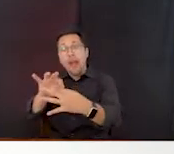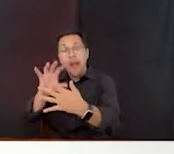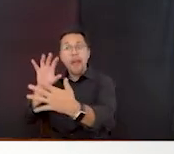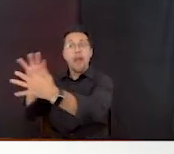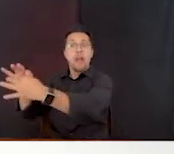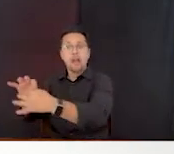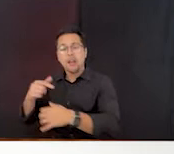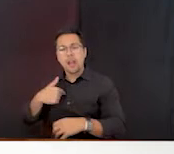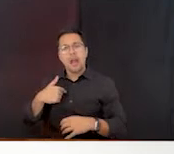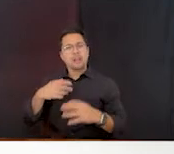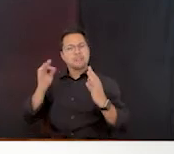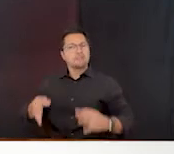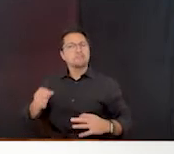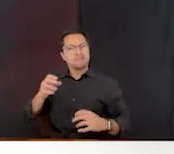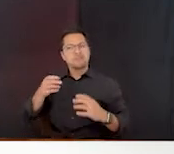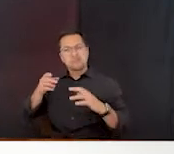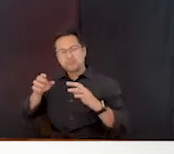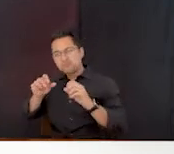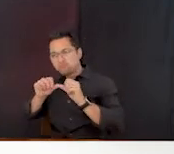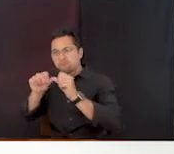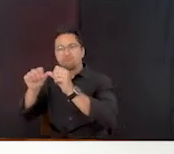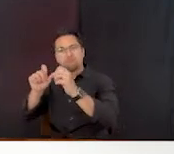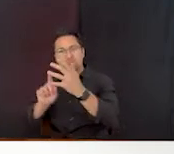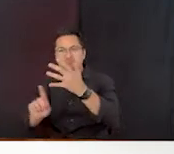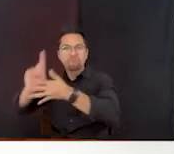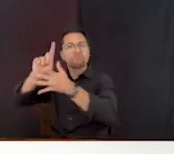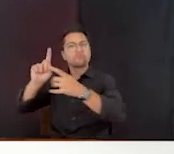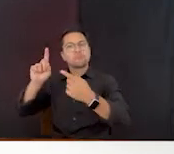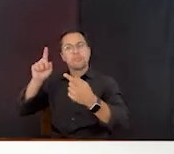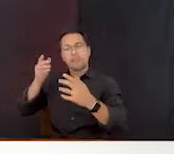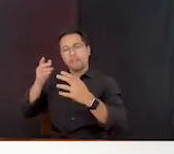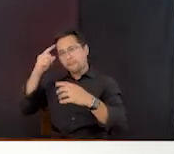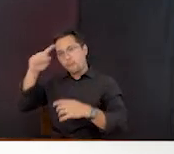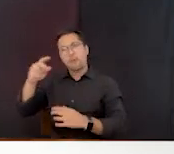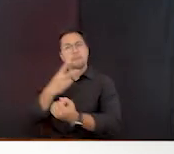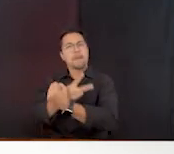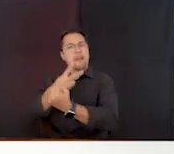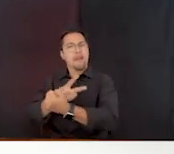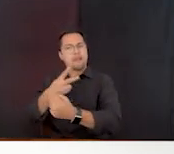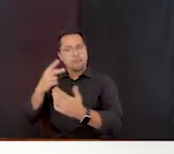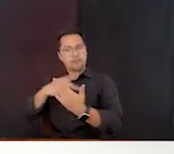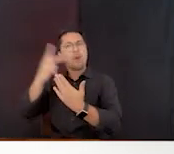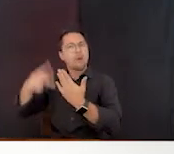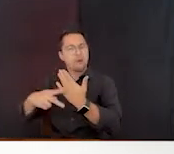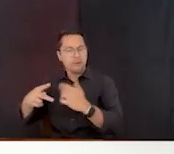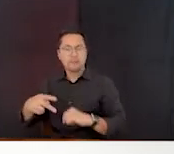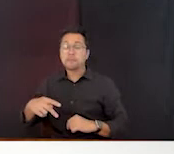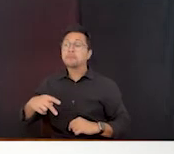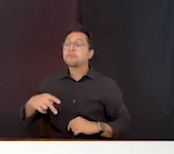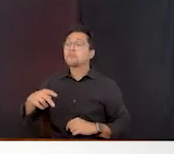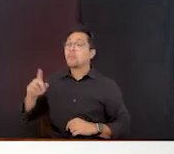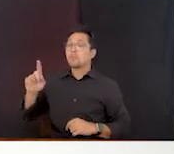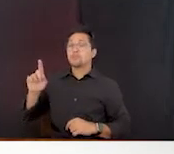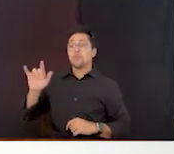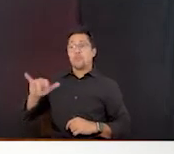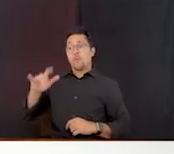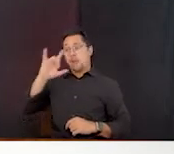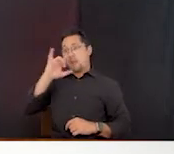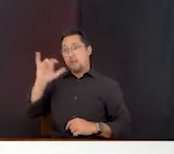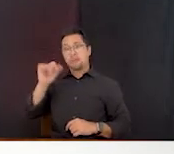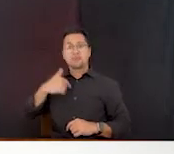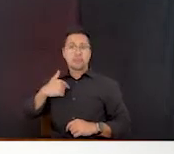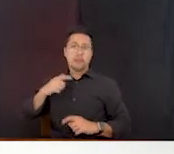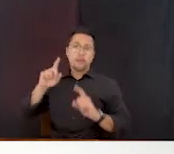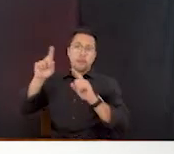the confidence to reach out to other people. And a lot of what I tried to take on during the pandemic to make new connections